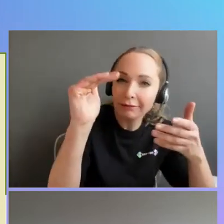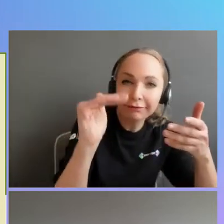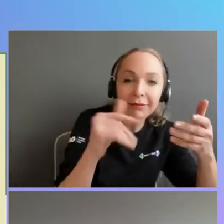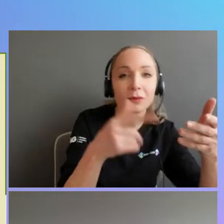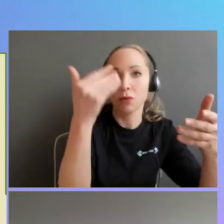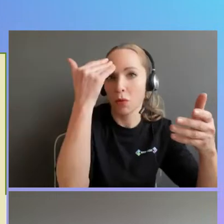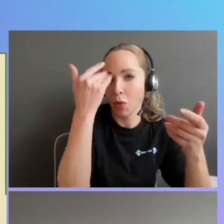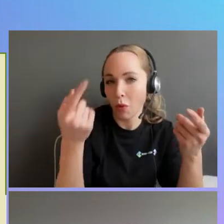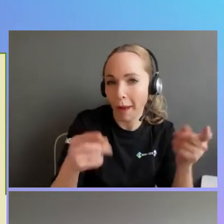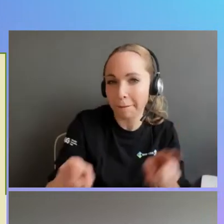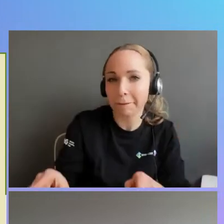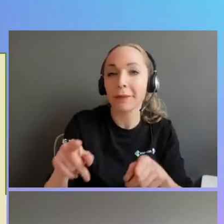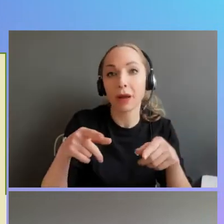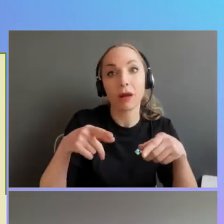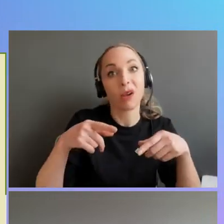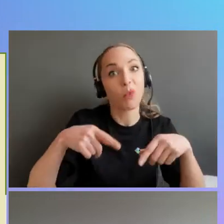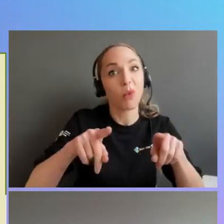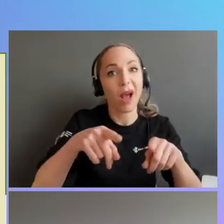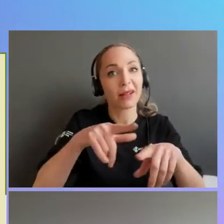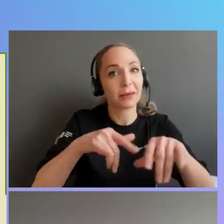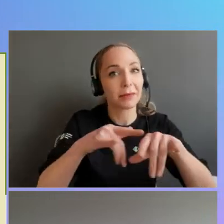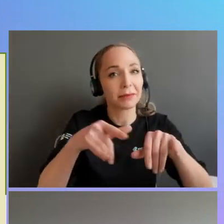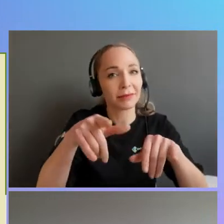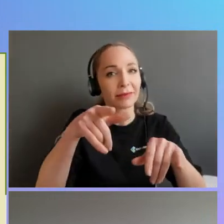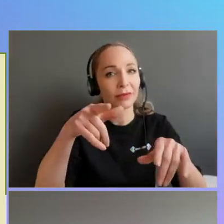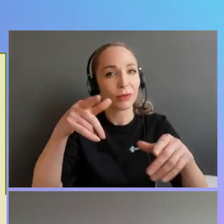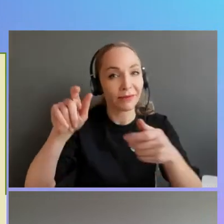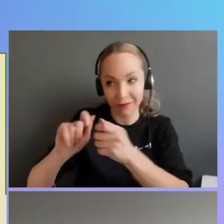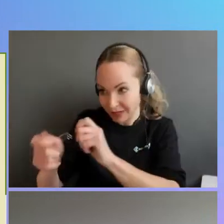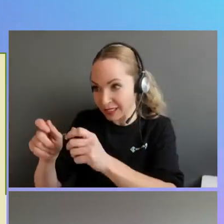issues. Each of the